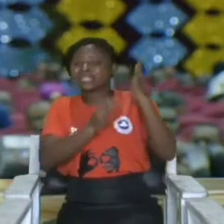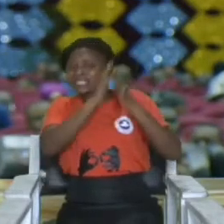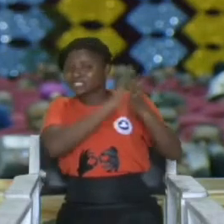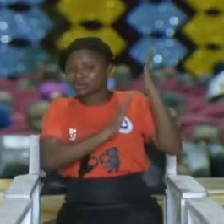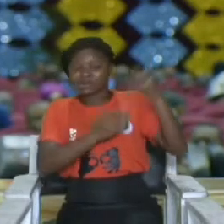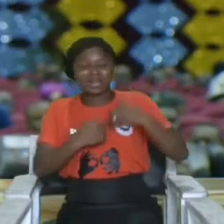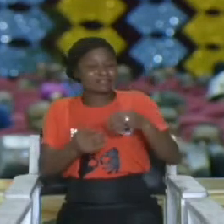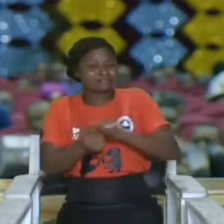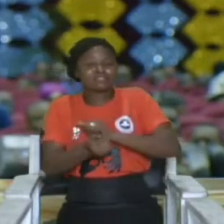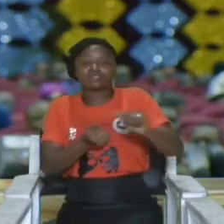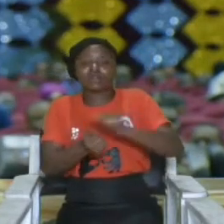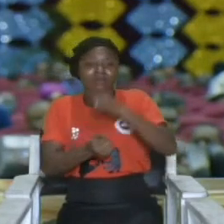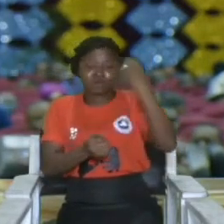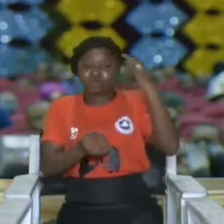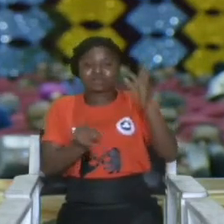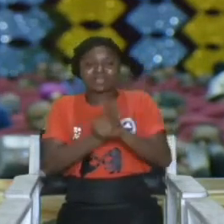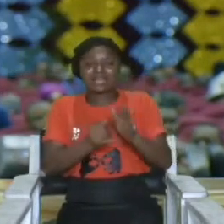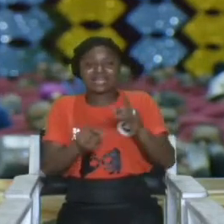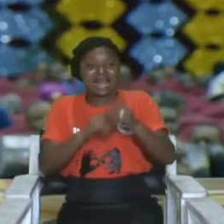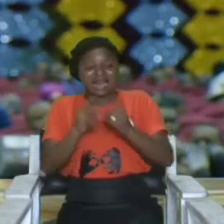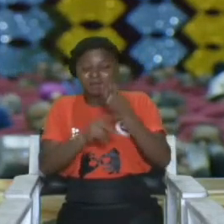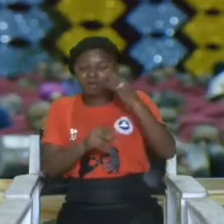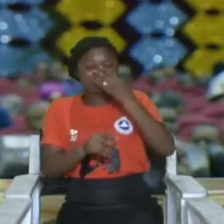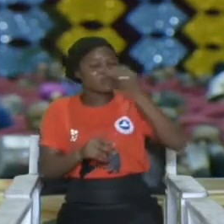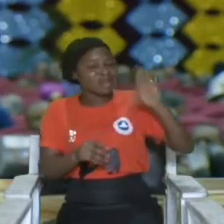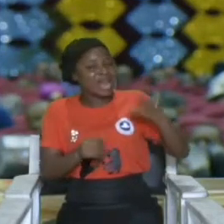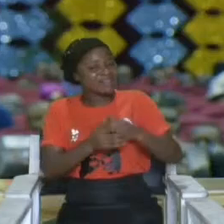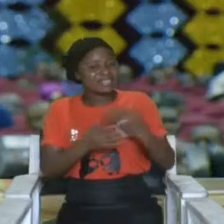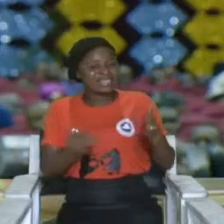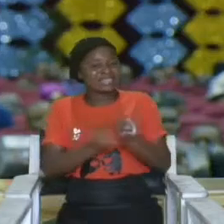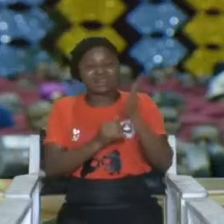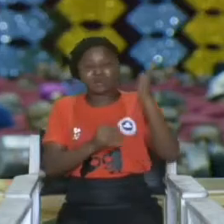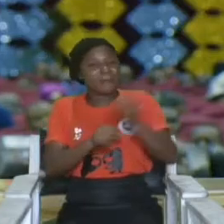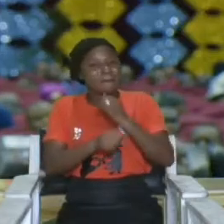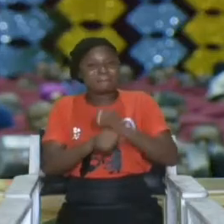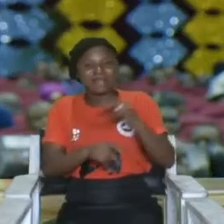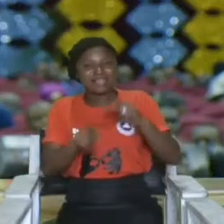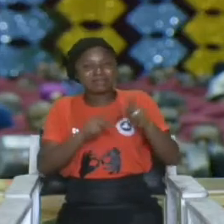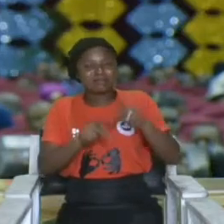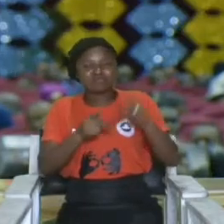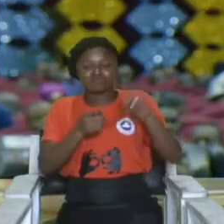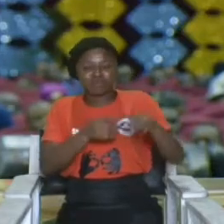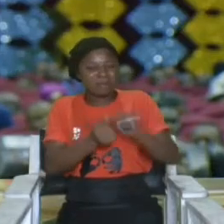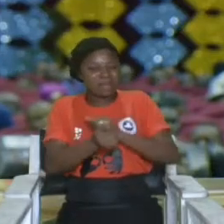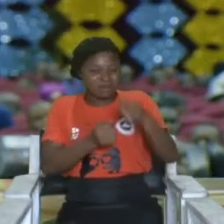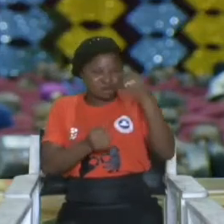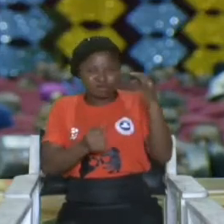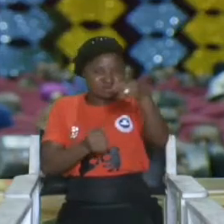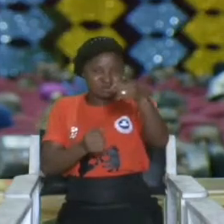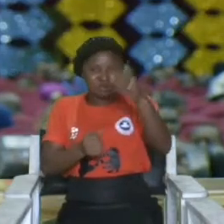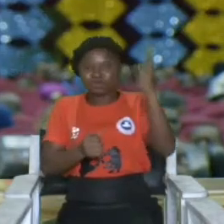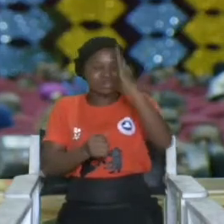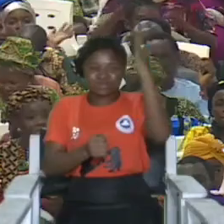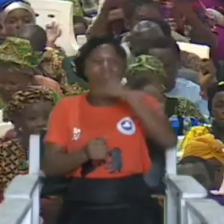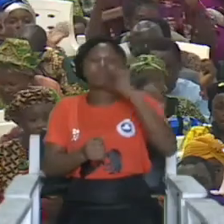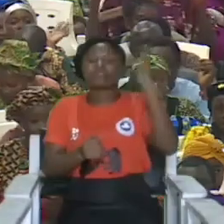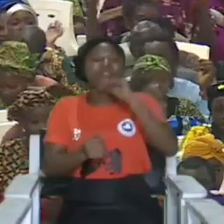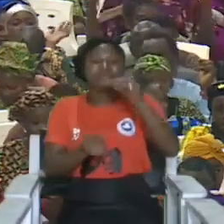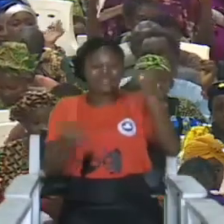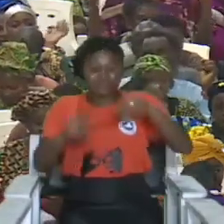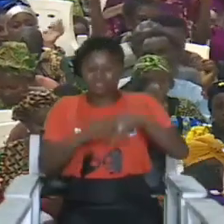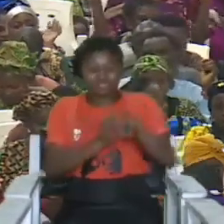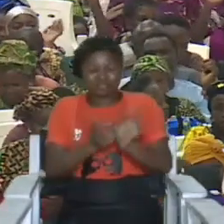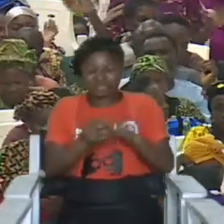because of that kind of ignorance. Anything that will make people to perish because of you, it will not happen in the name of Jesus.